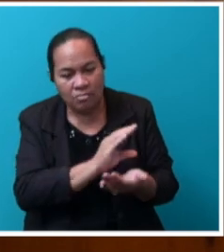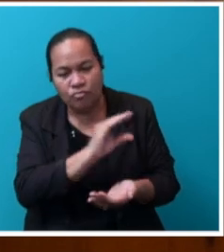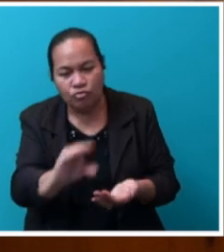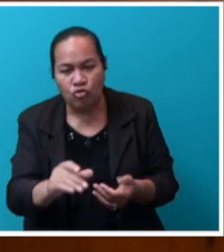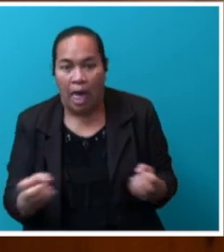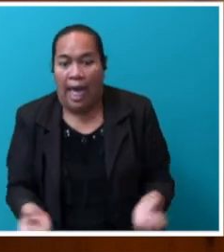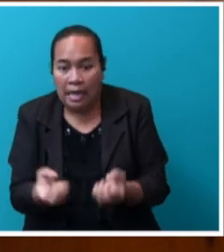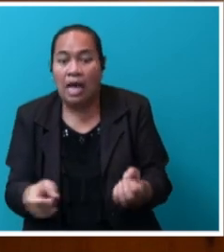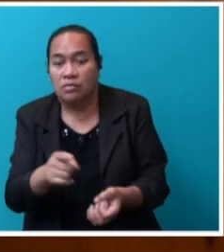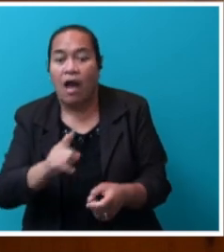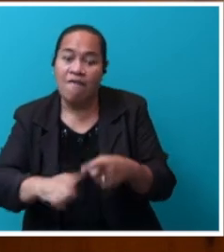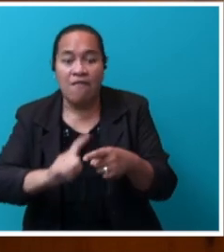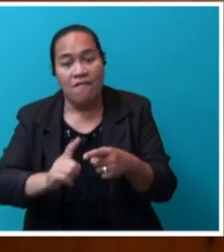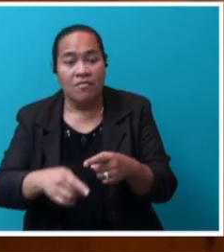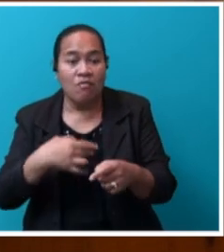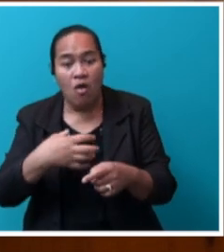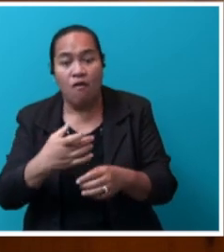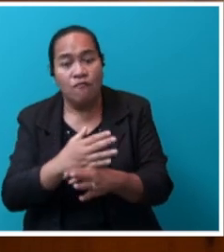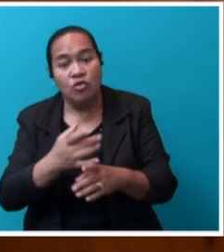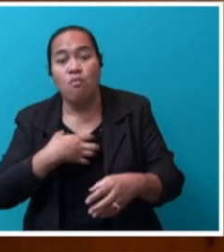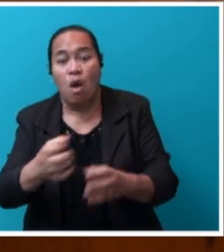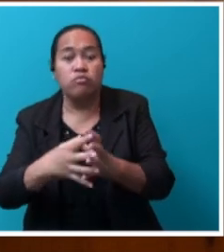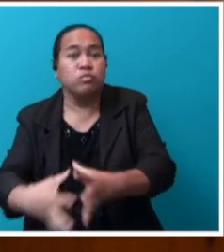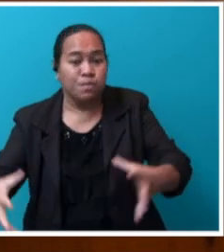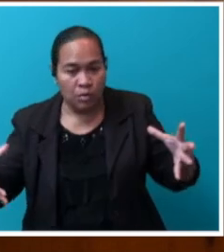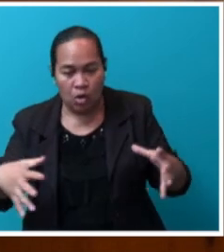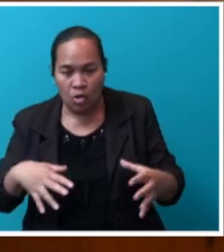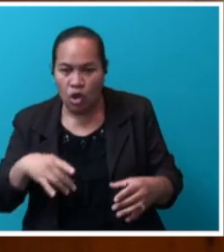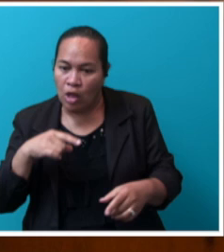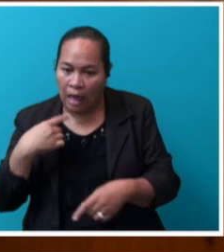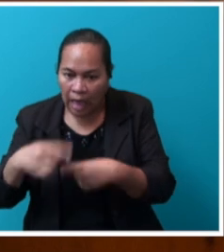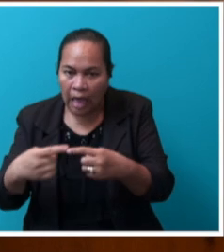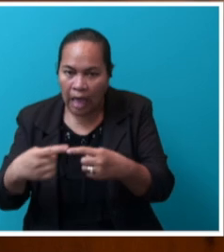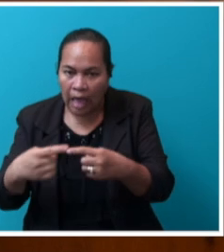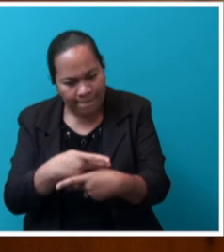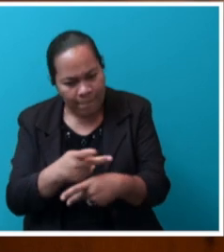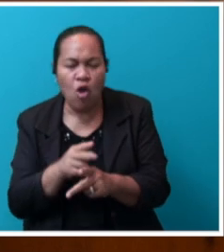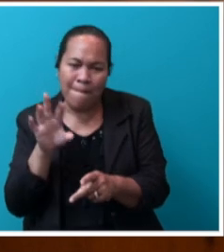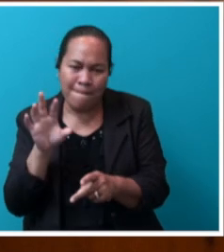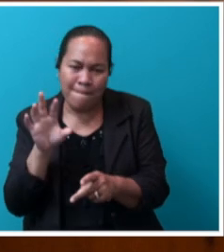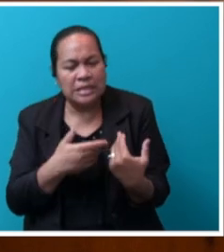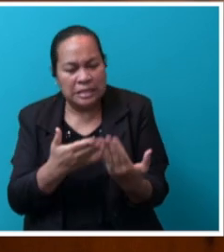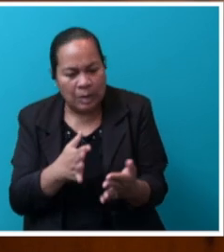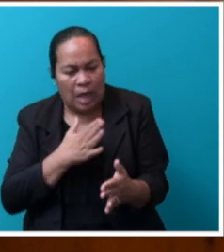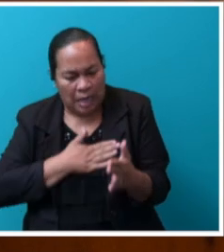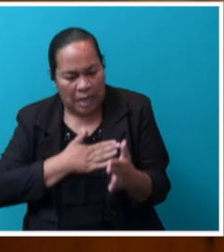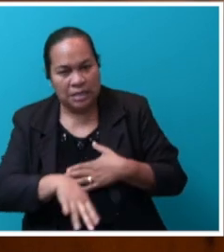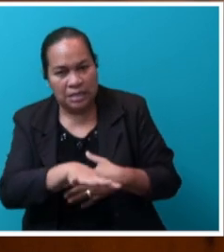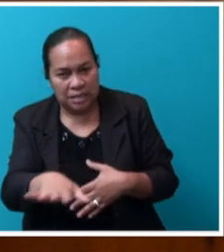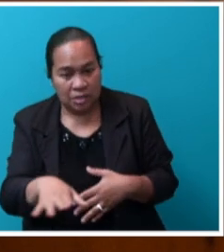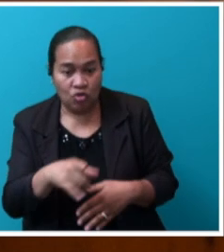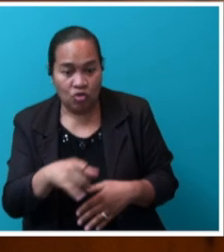fish faster than they can naturally reproduce. And three, ban subsidies that